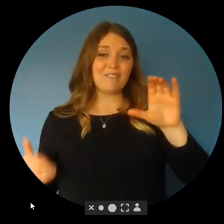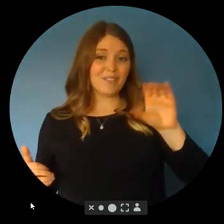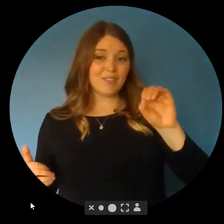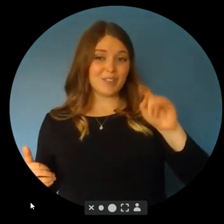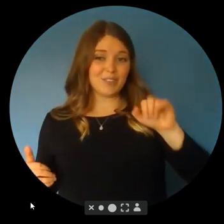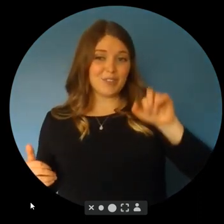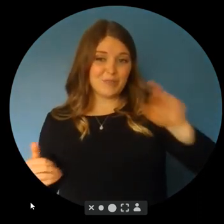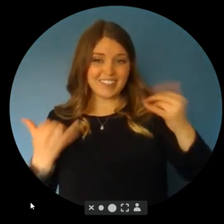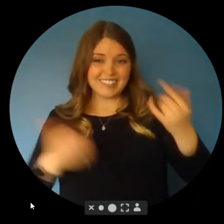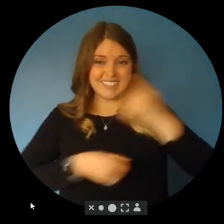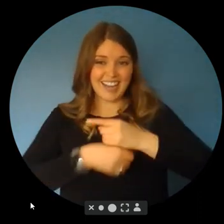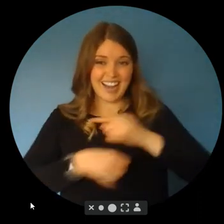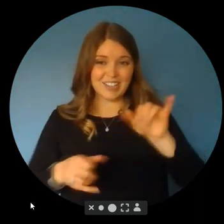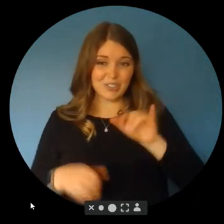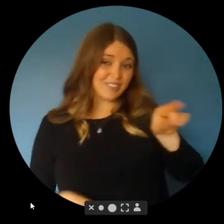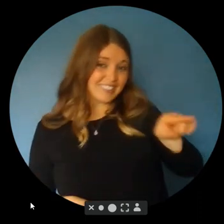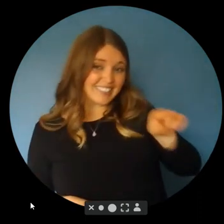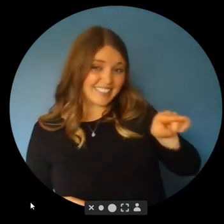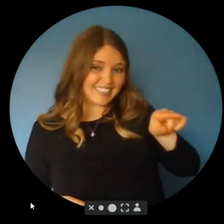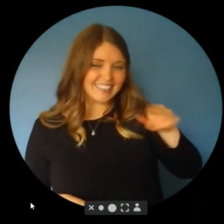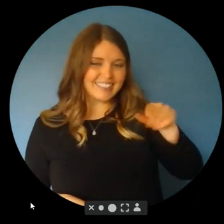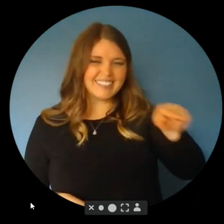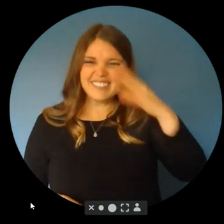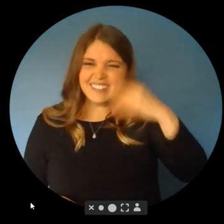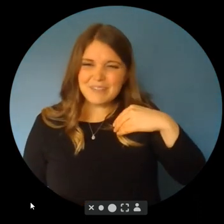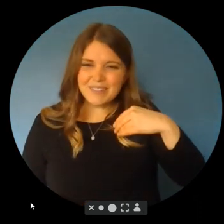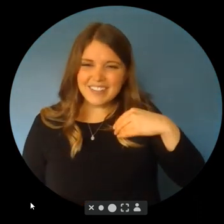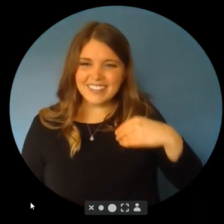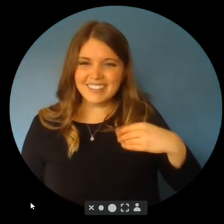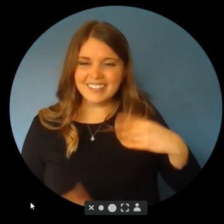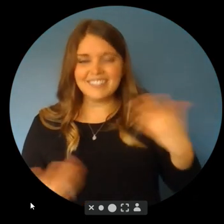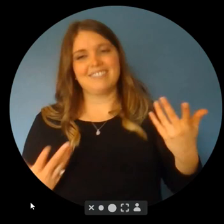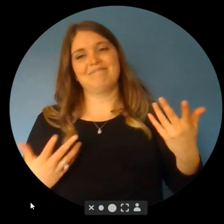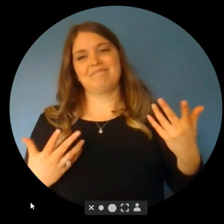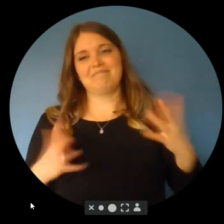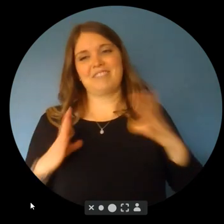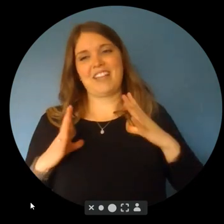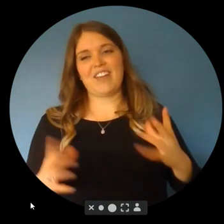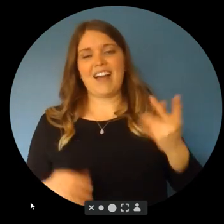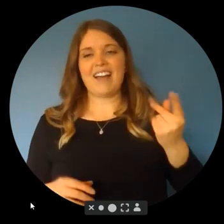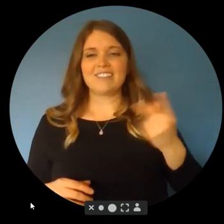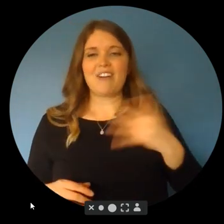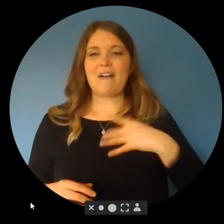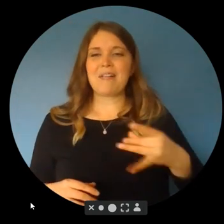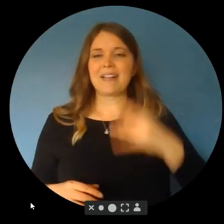too, although he looks like he's falling asleep on us. That's okay. Dogs like to sleep.